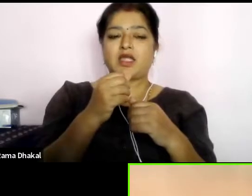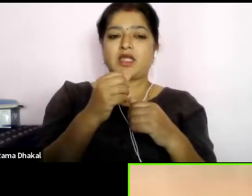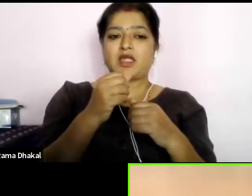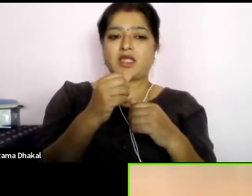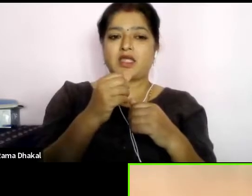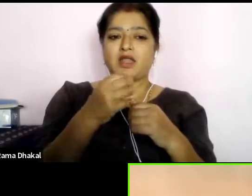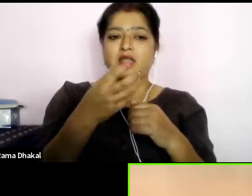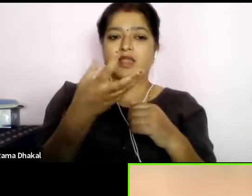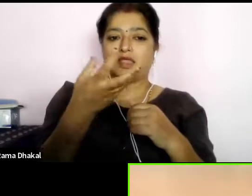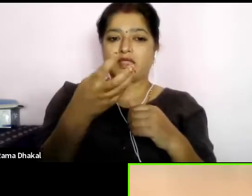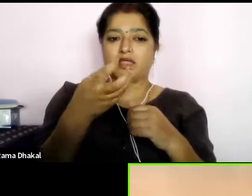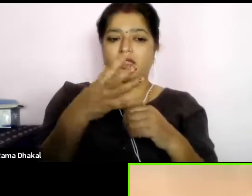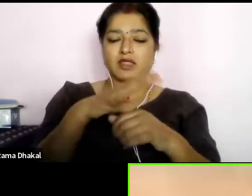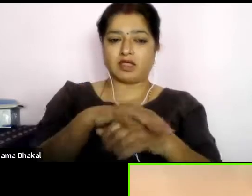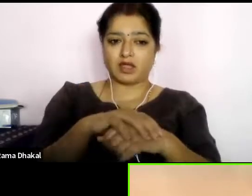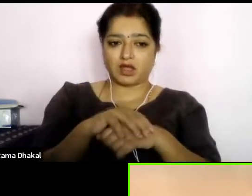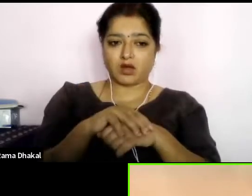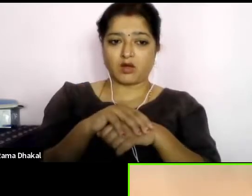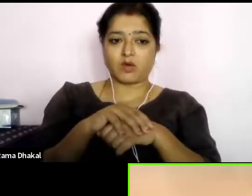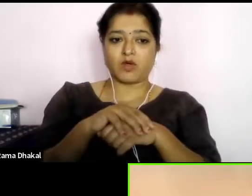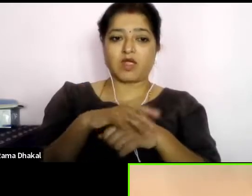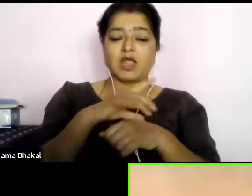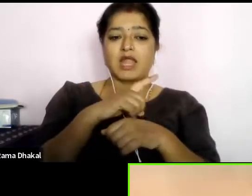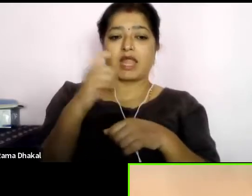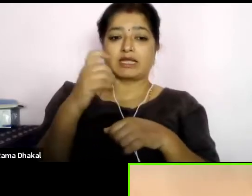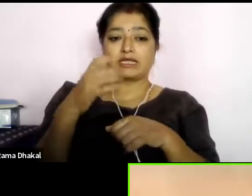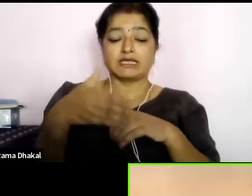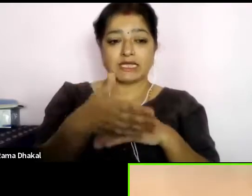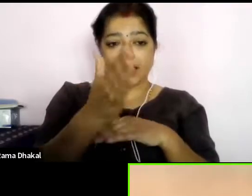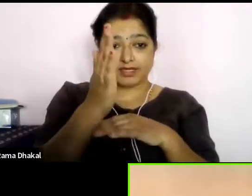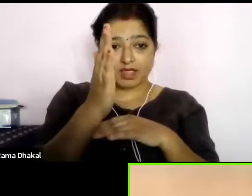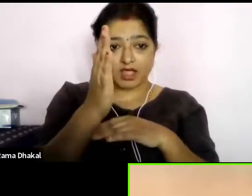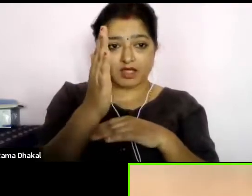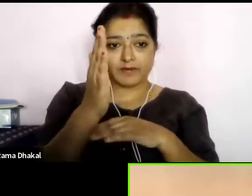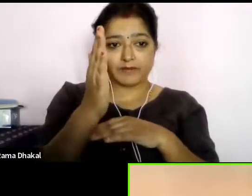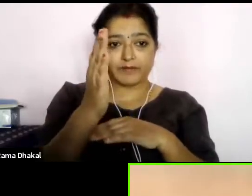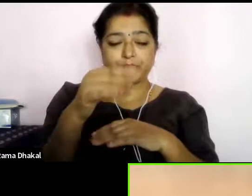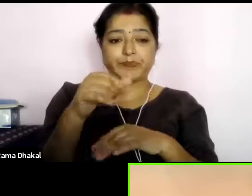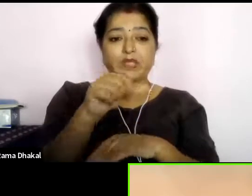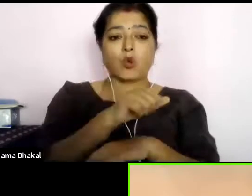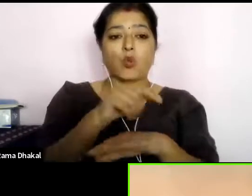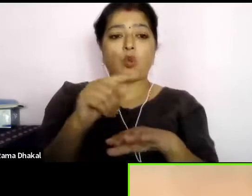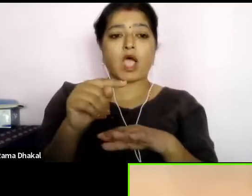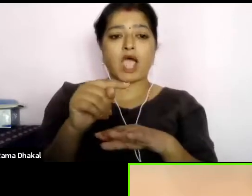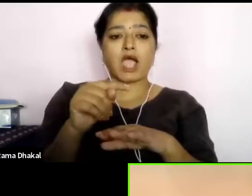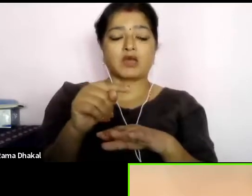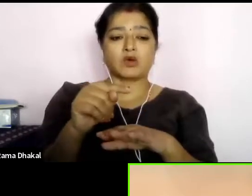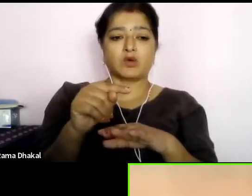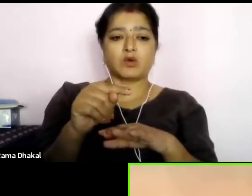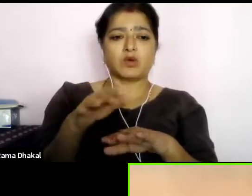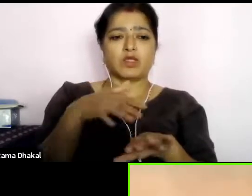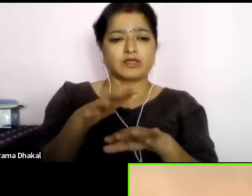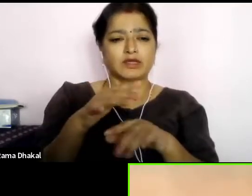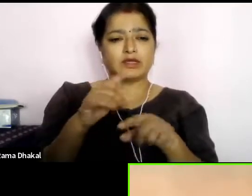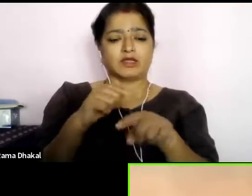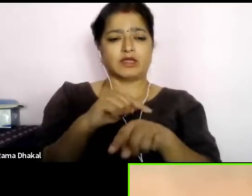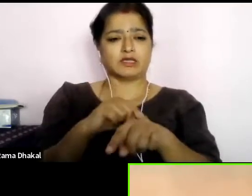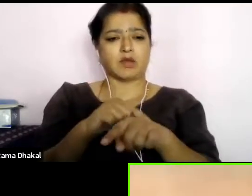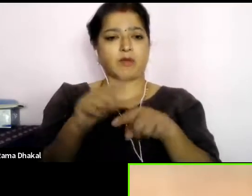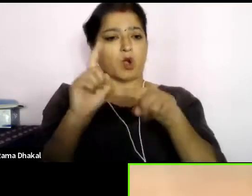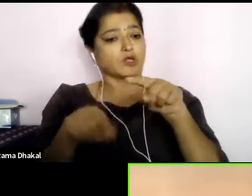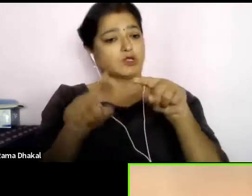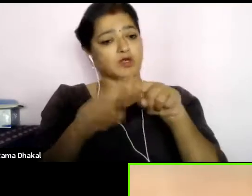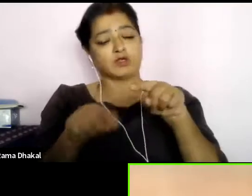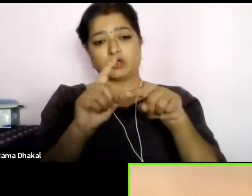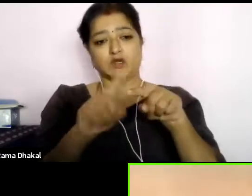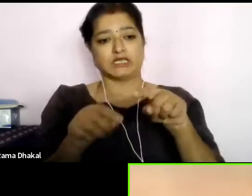fetch the water every day, her time is spent every day. And whenever she goes to fill water,